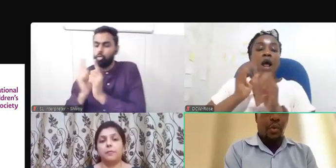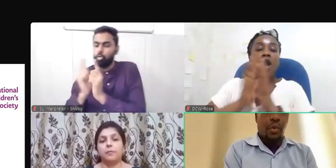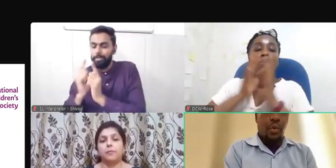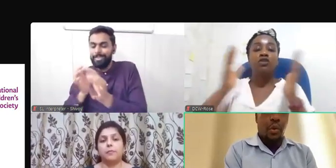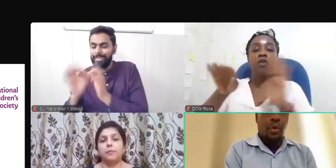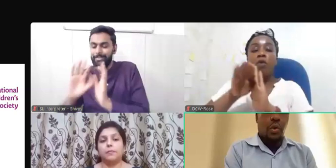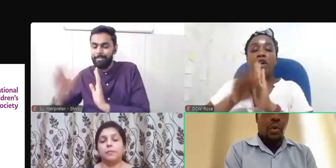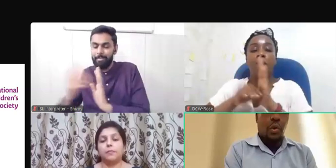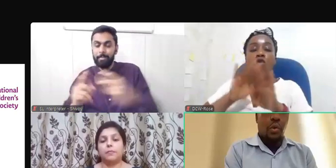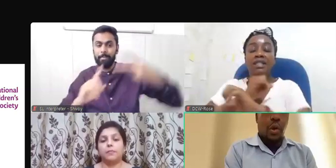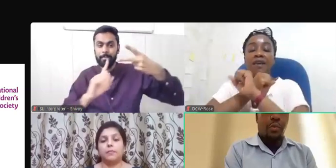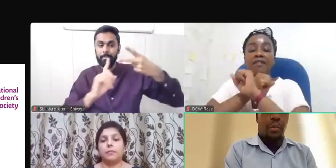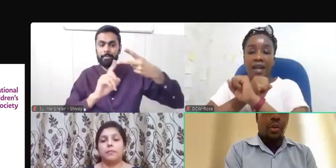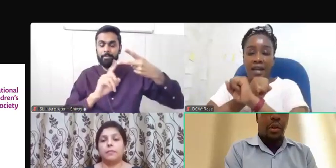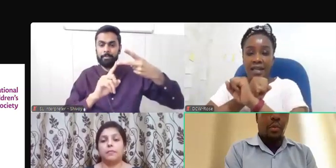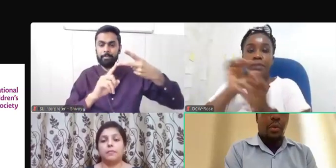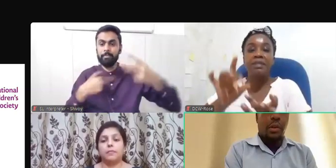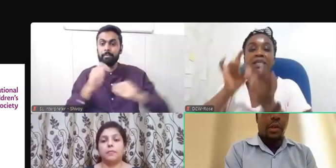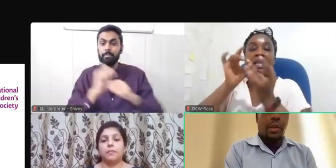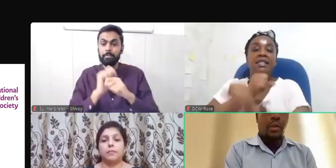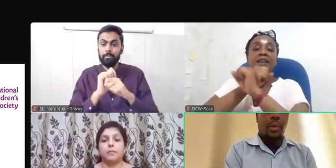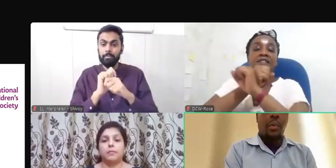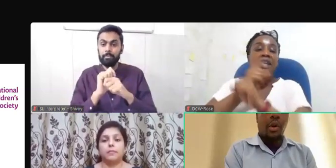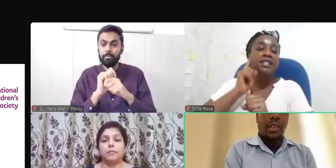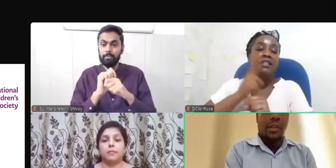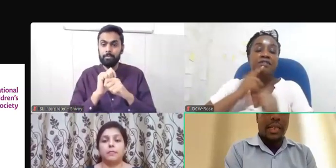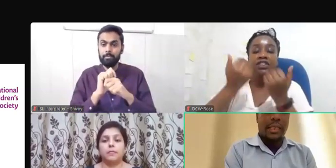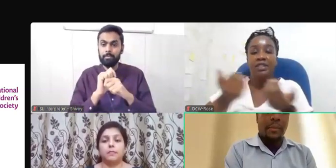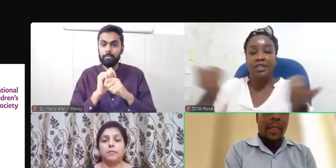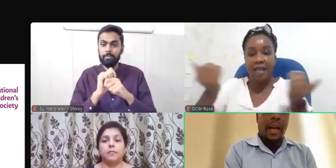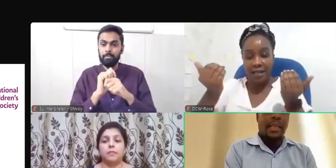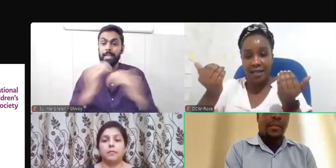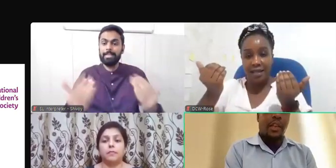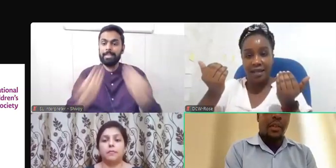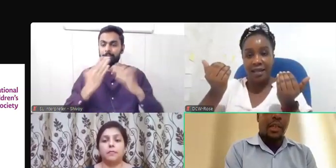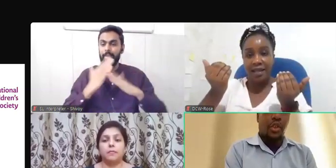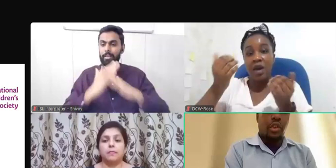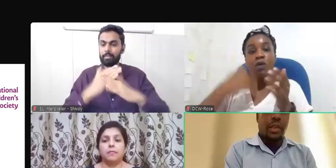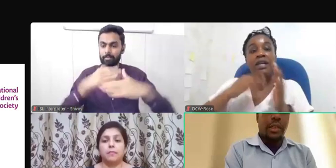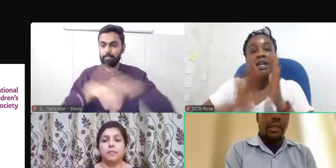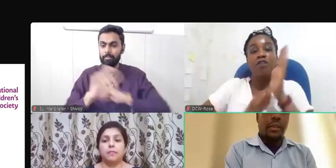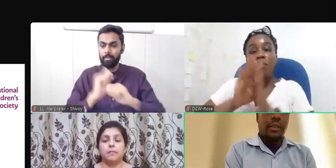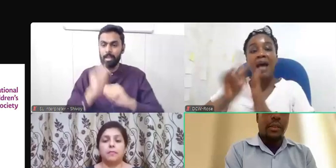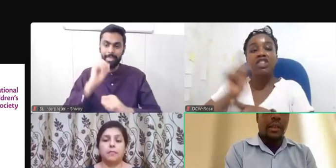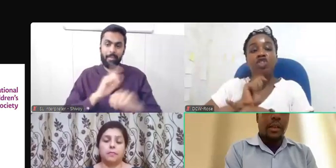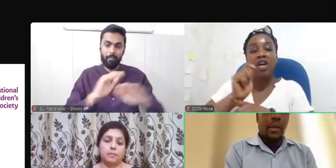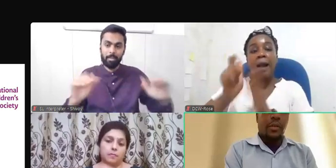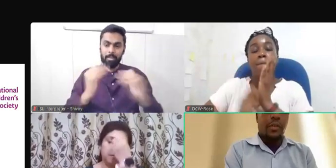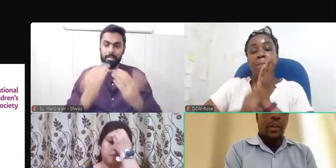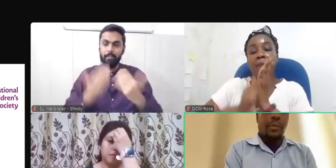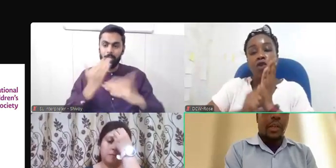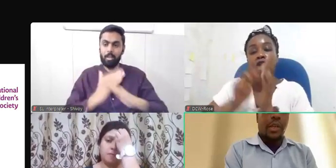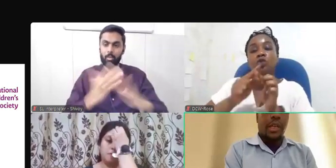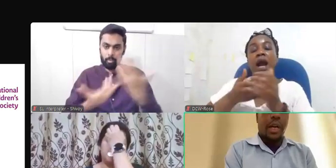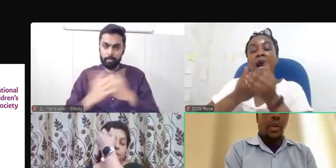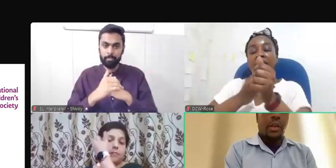Number two, we also do a lot of program work on safeguarding and safeguarding of the deaf children. We've